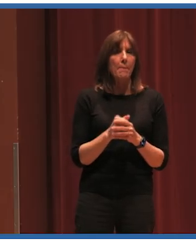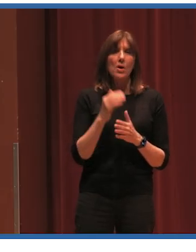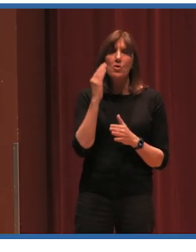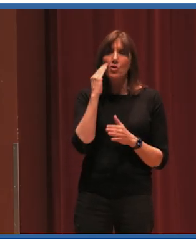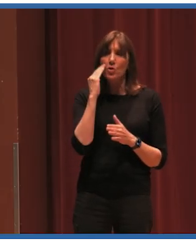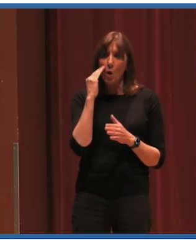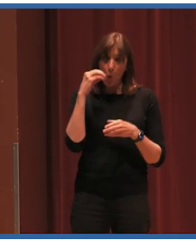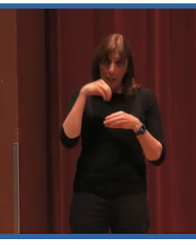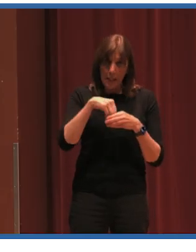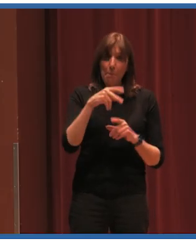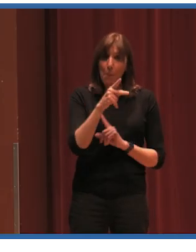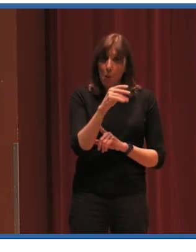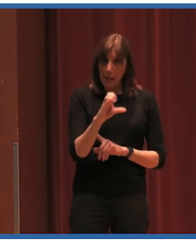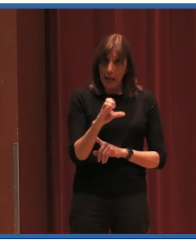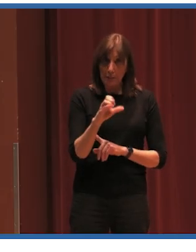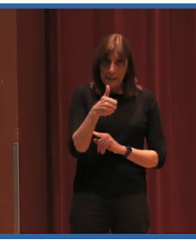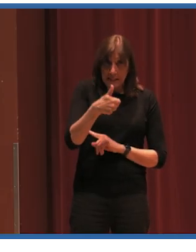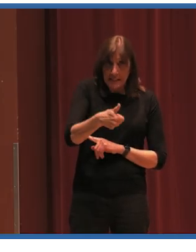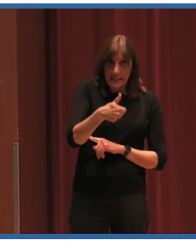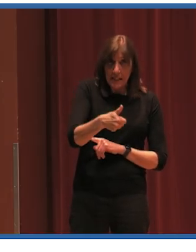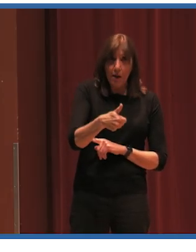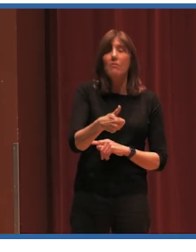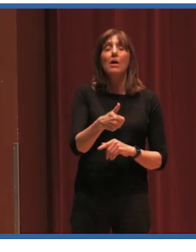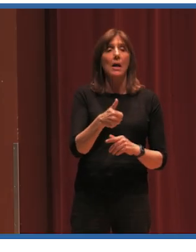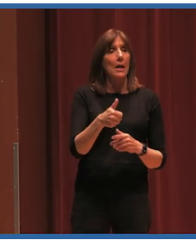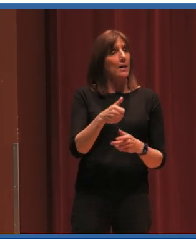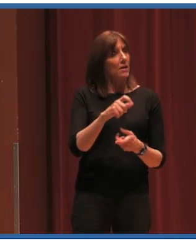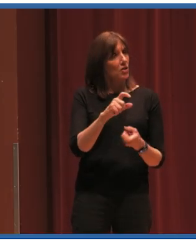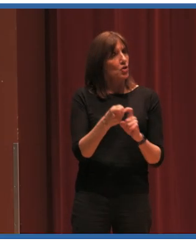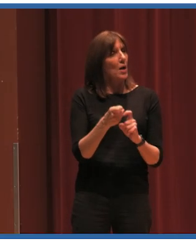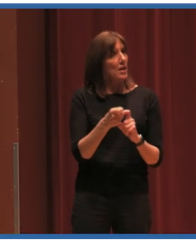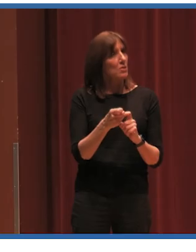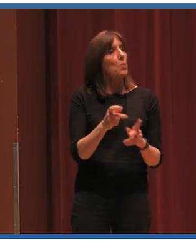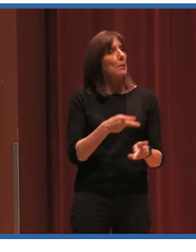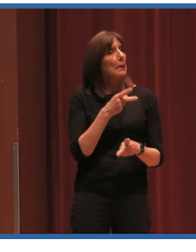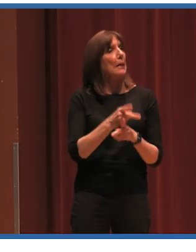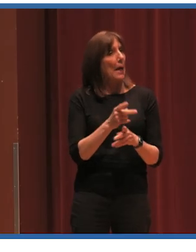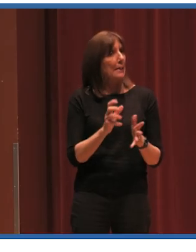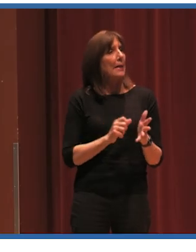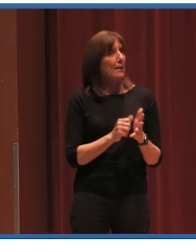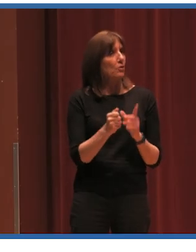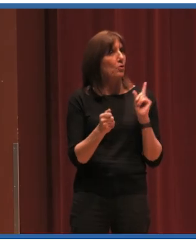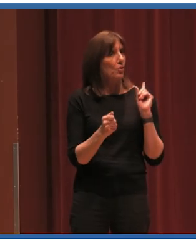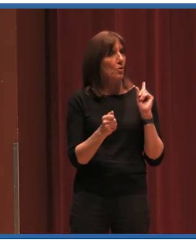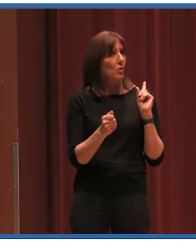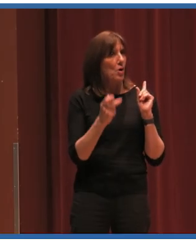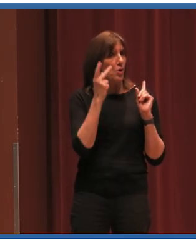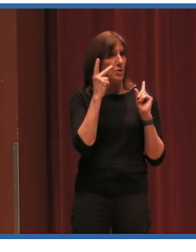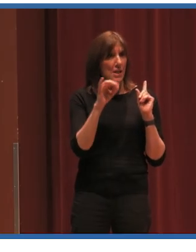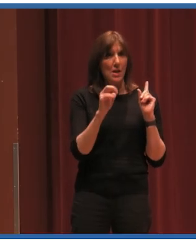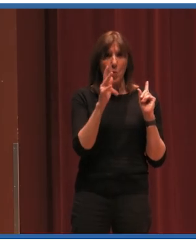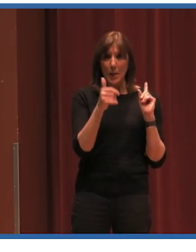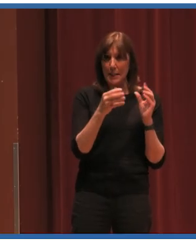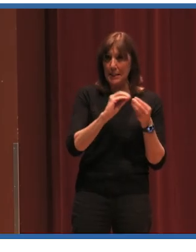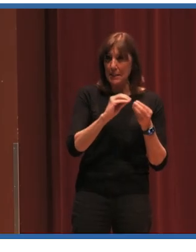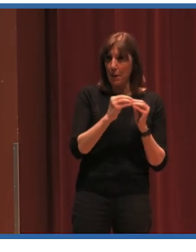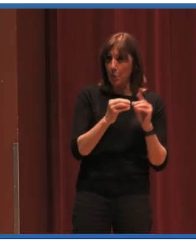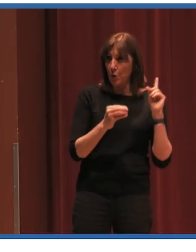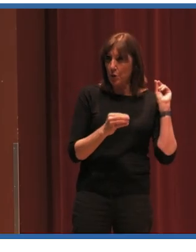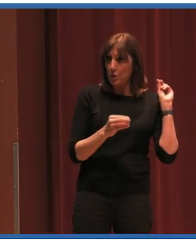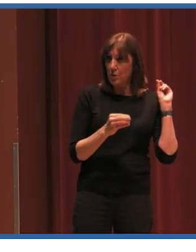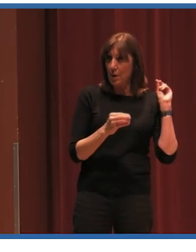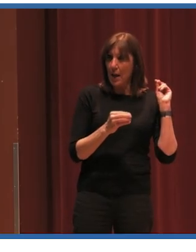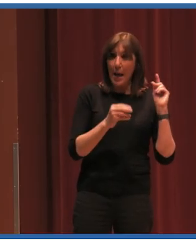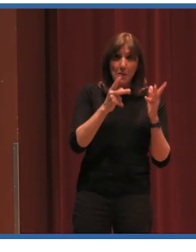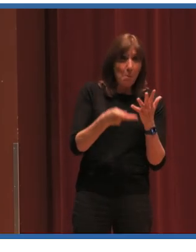within Polk County, the patterns change by the type of cancer that you're looking at. And you could see from what Whitney presented, even within a